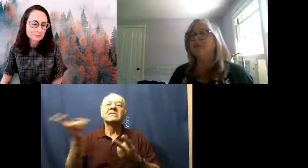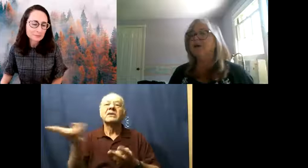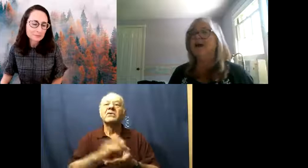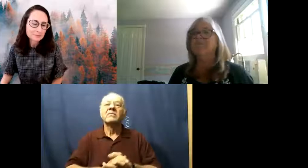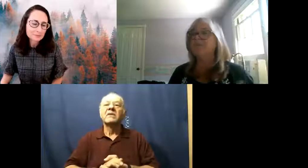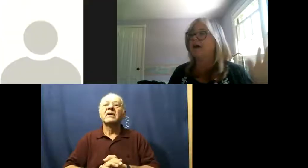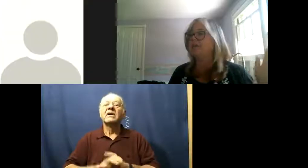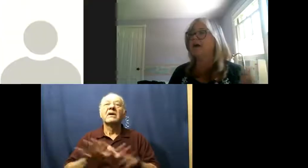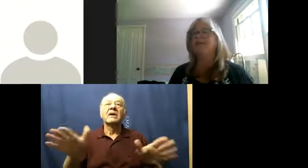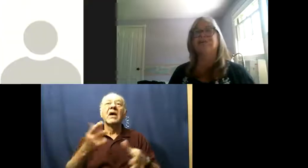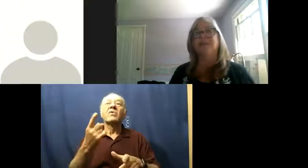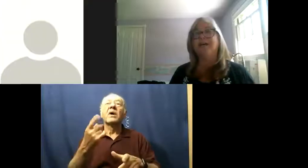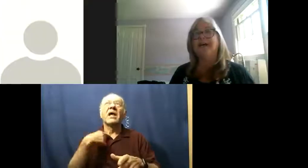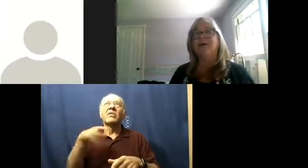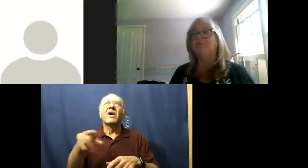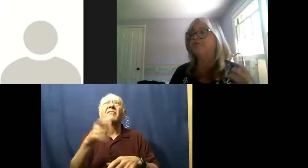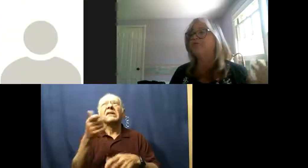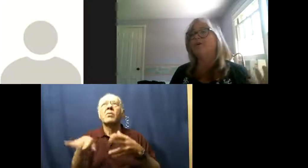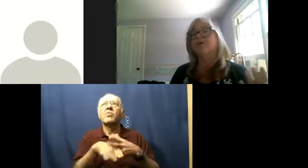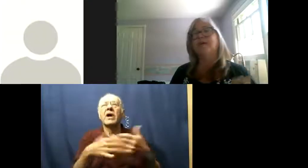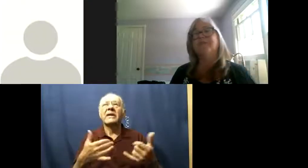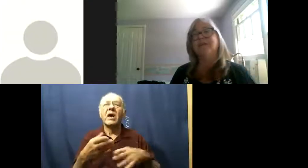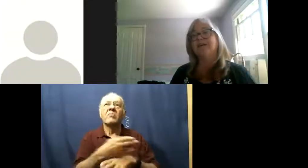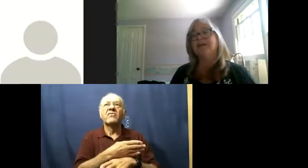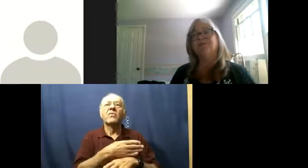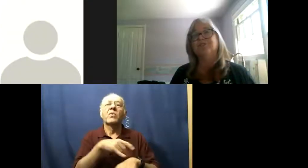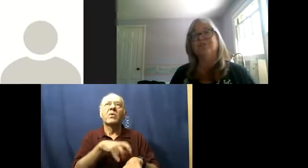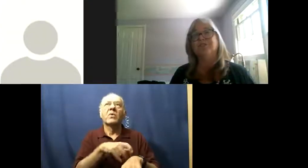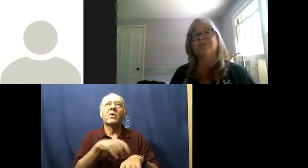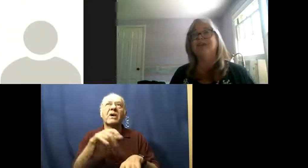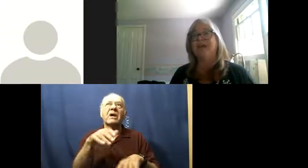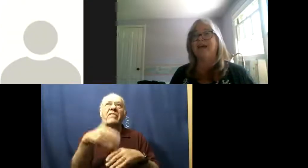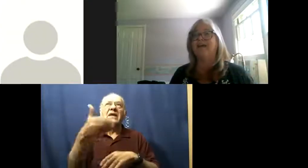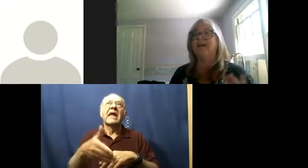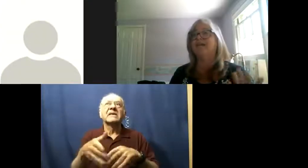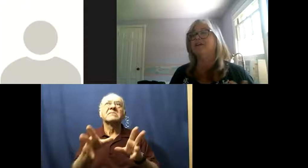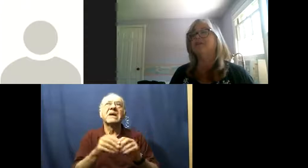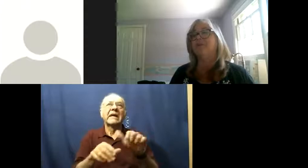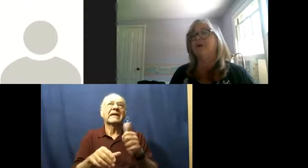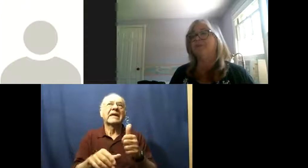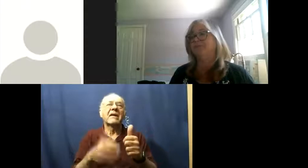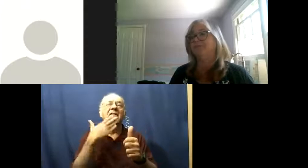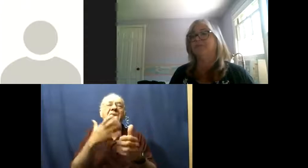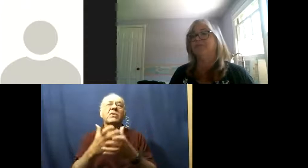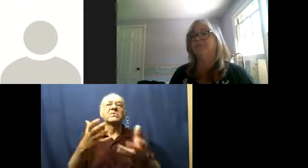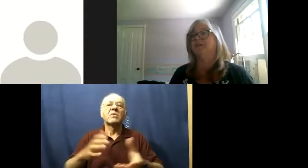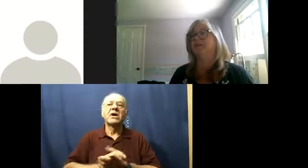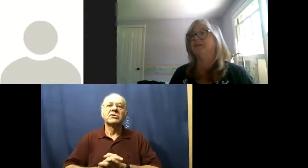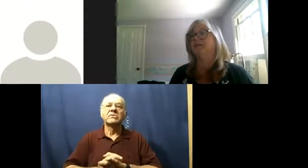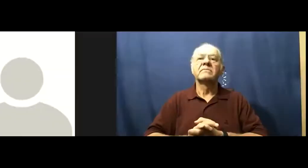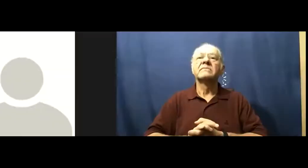right, everybody, I think you have a little break now before the next session, which starts at 10. And thank you so much.